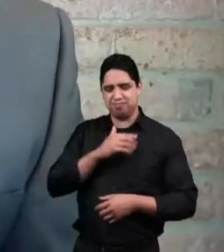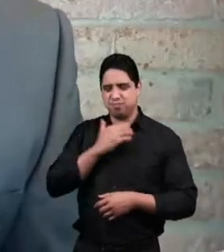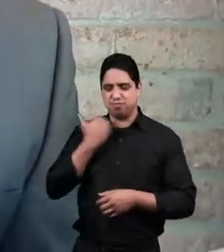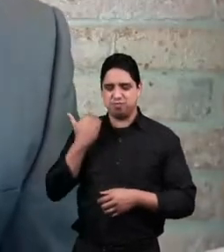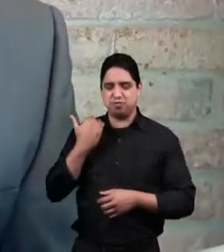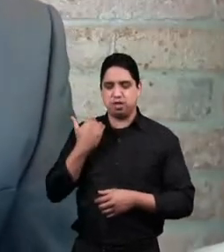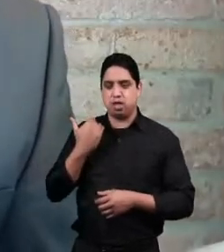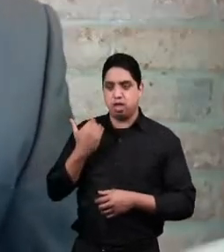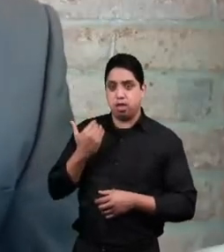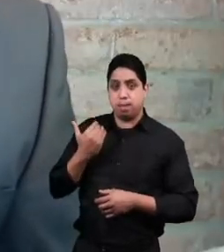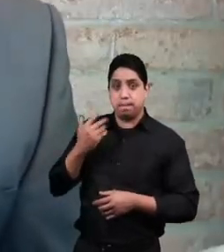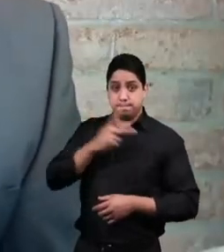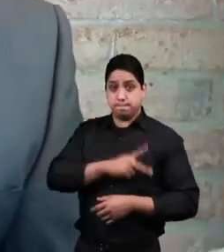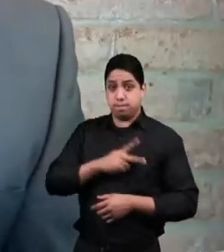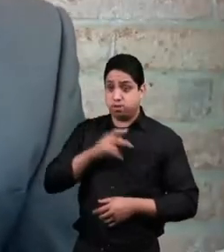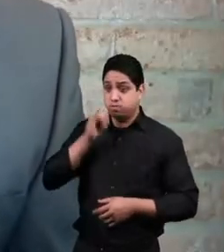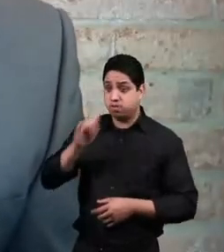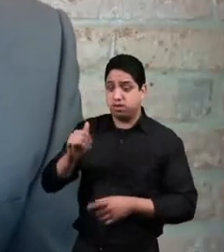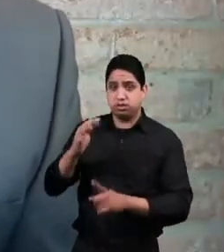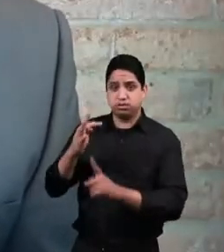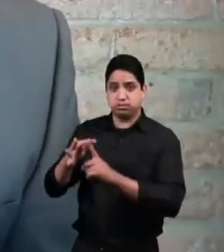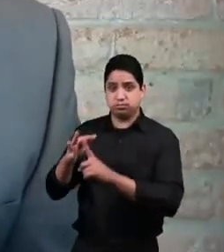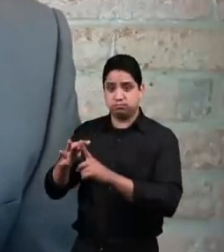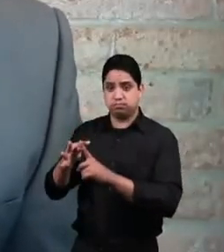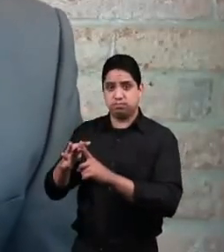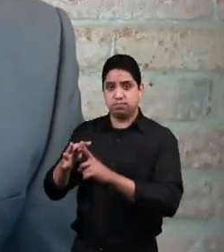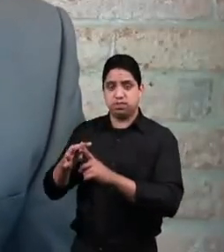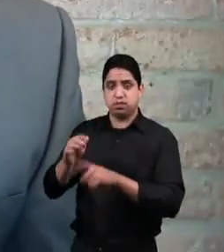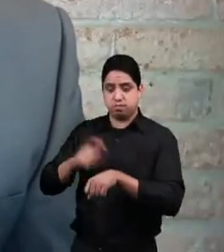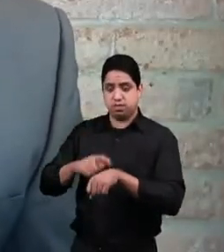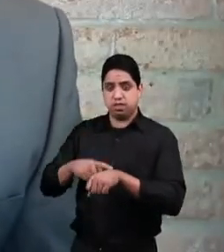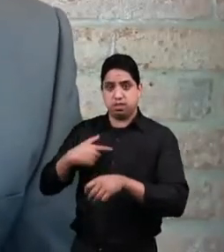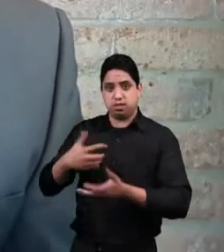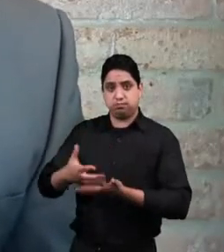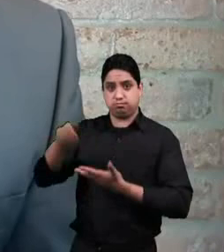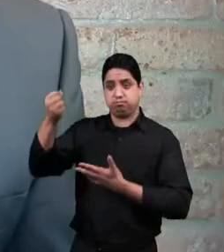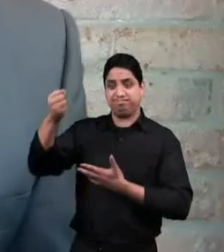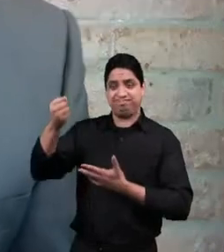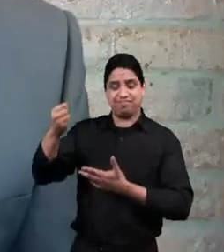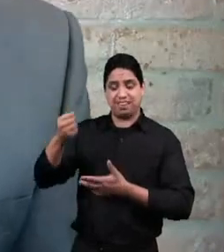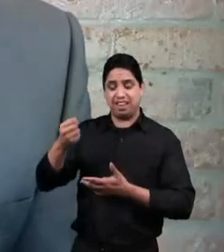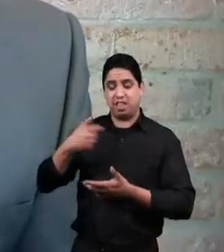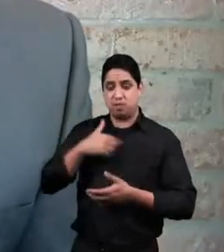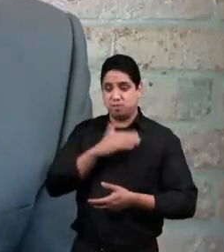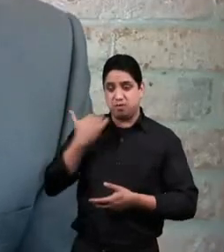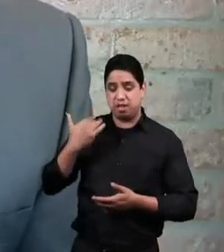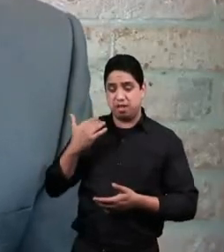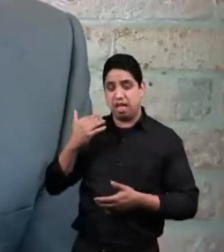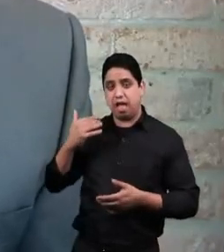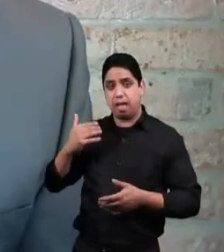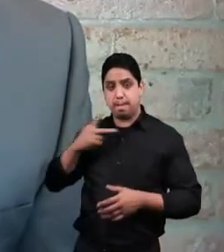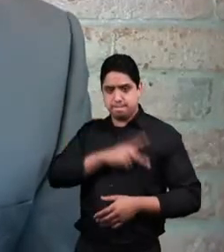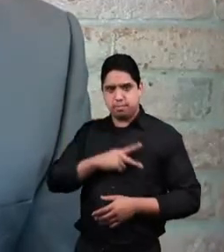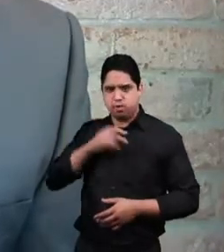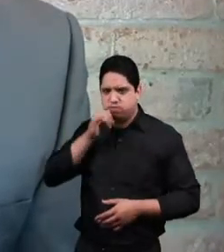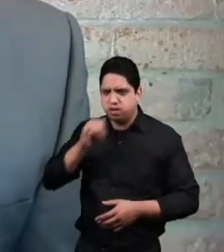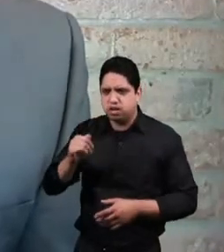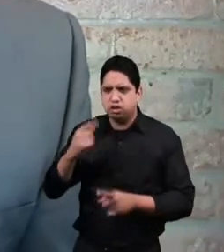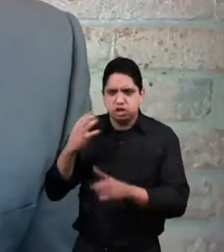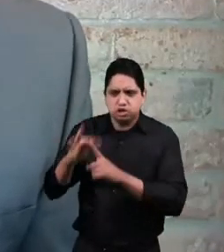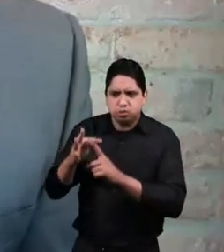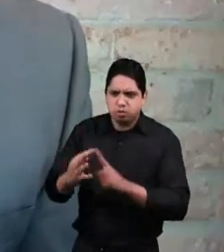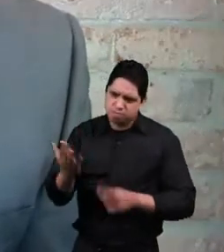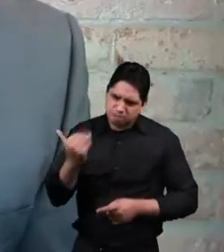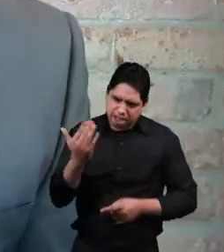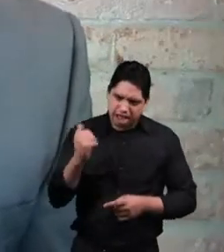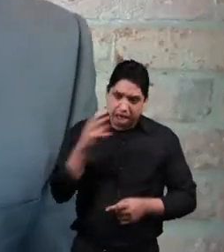time had come to an end, he said, the time of my coming is near. He said to Timothy